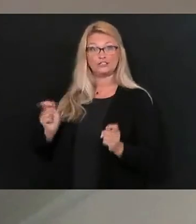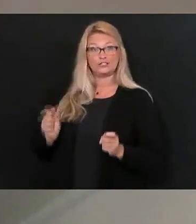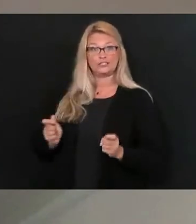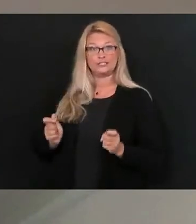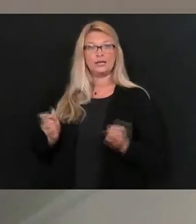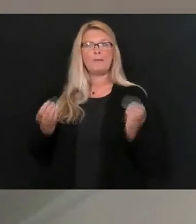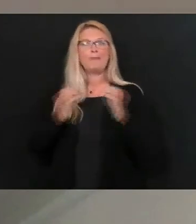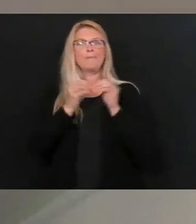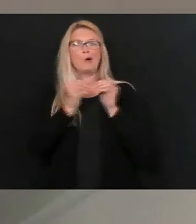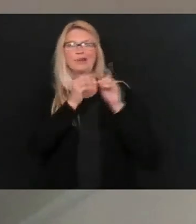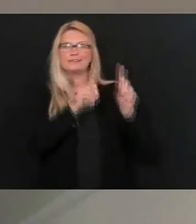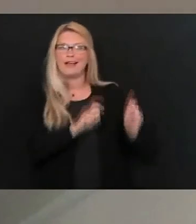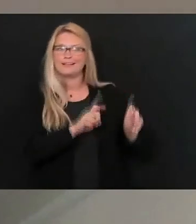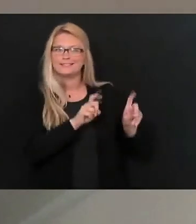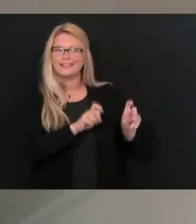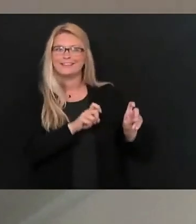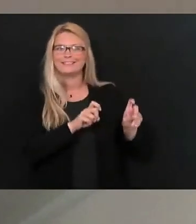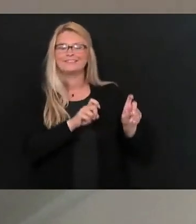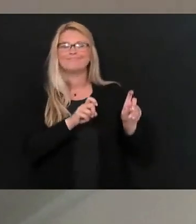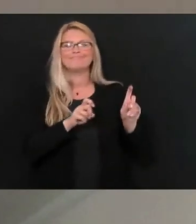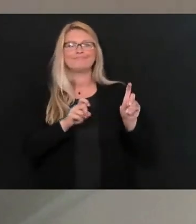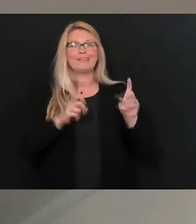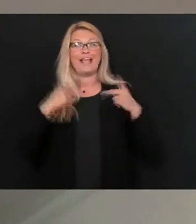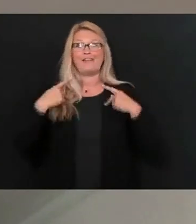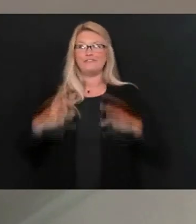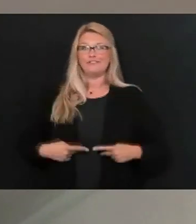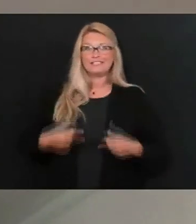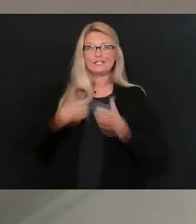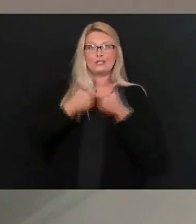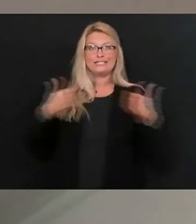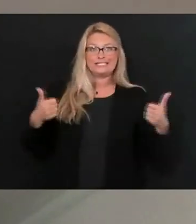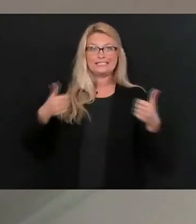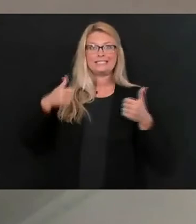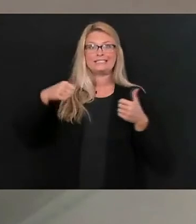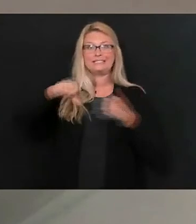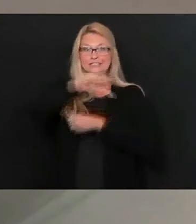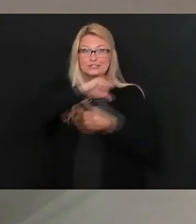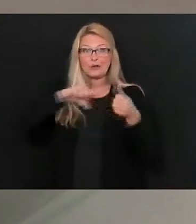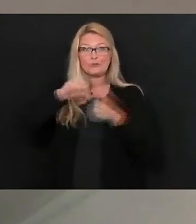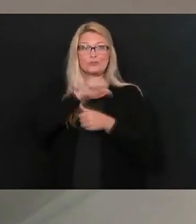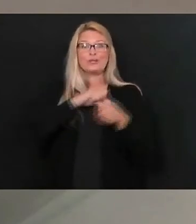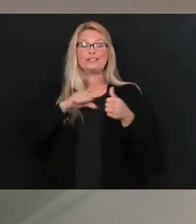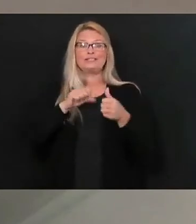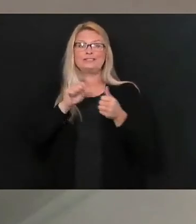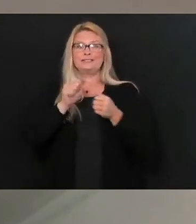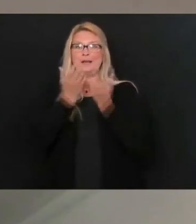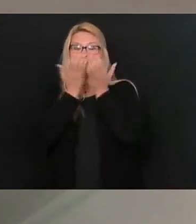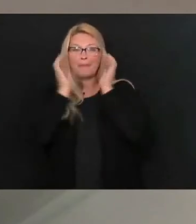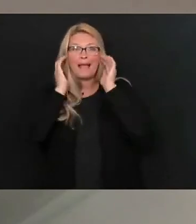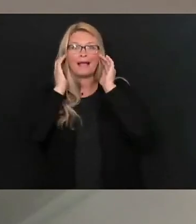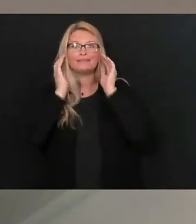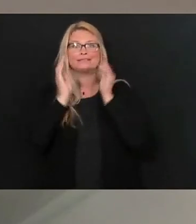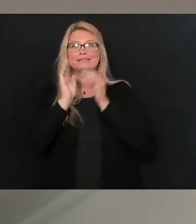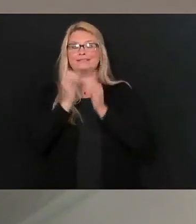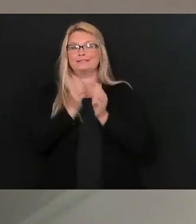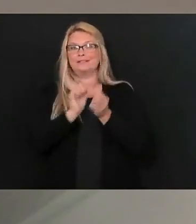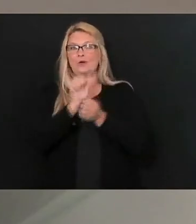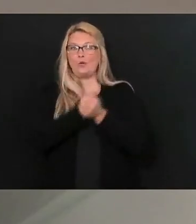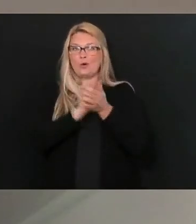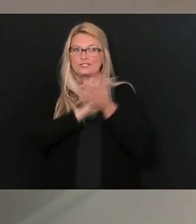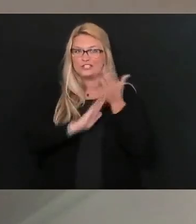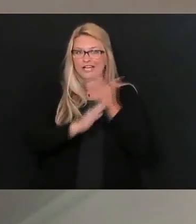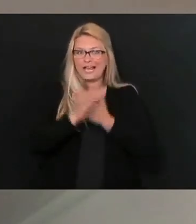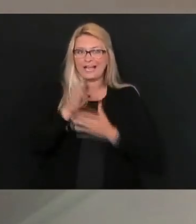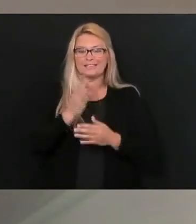testing and doing the physical distancing and the mask wearing, the hand washing, and avoiding the 3